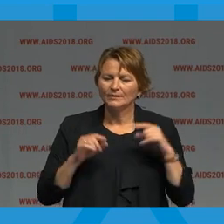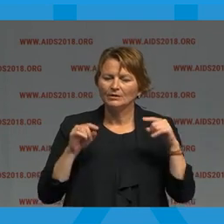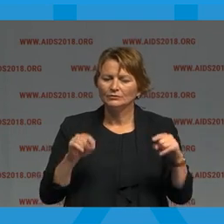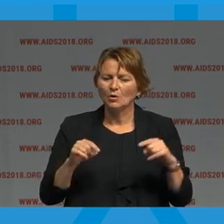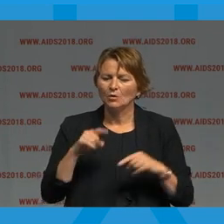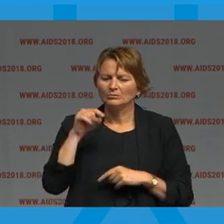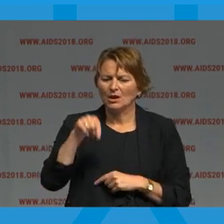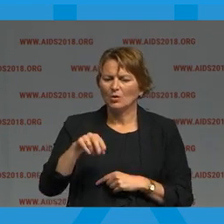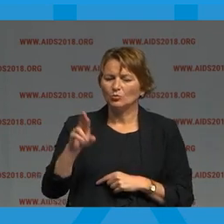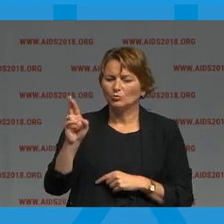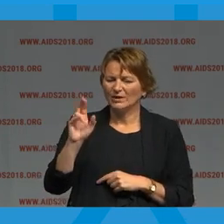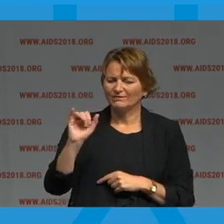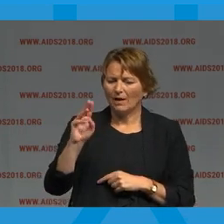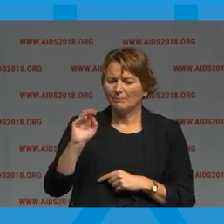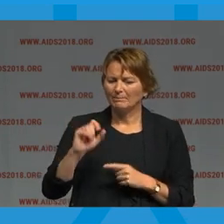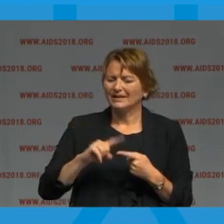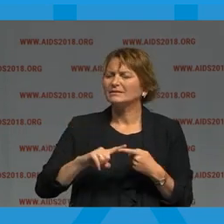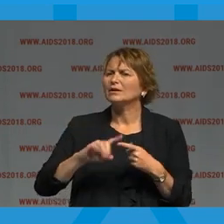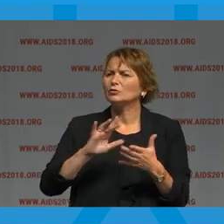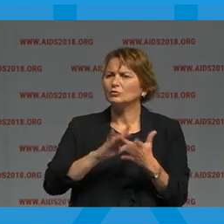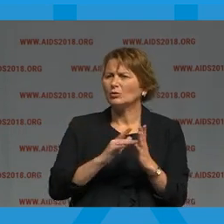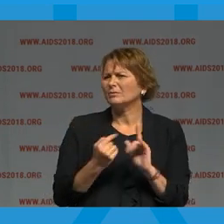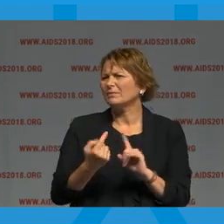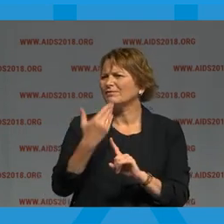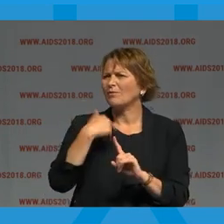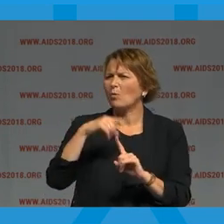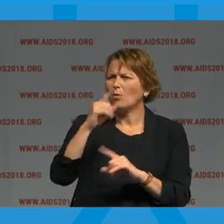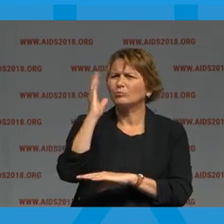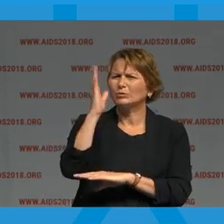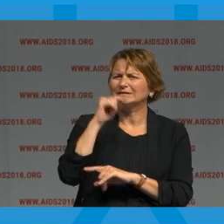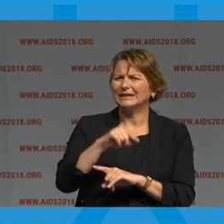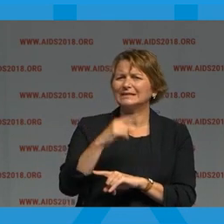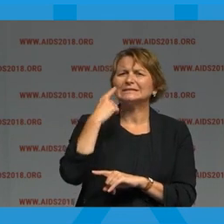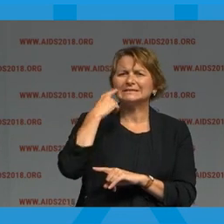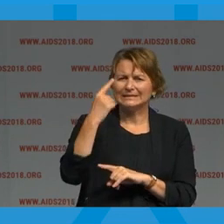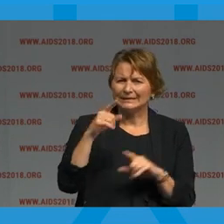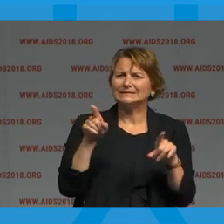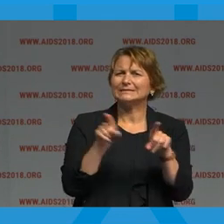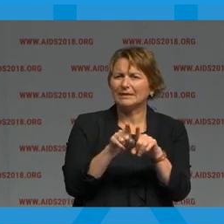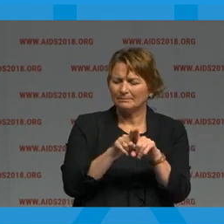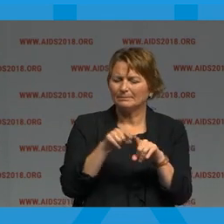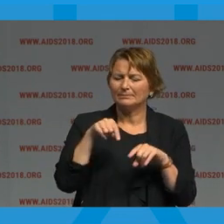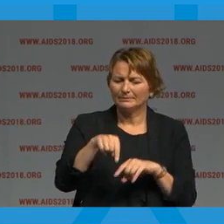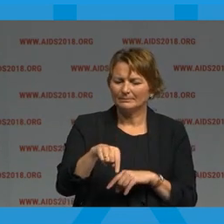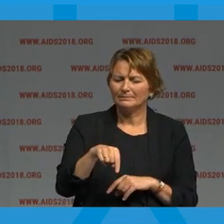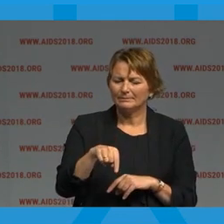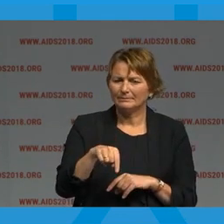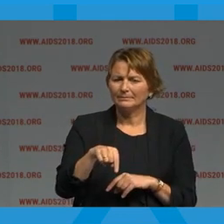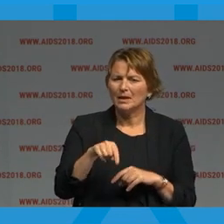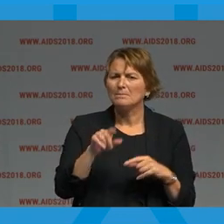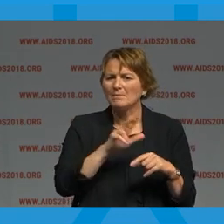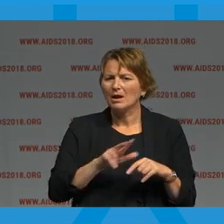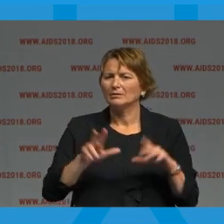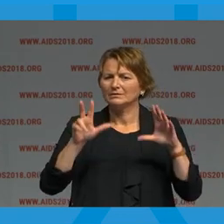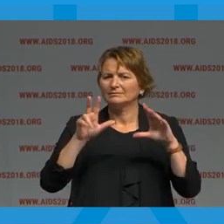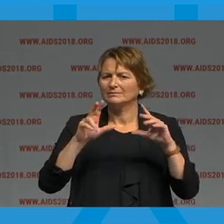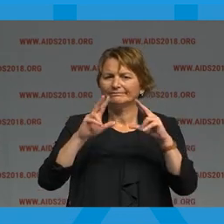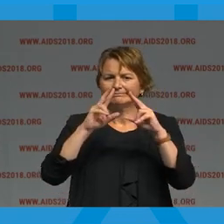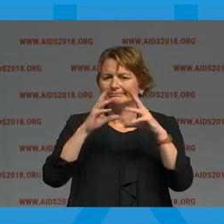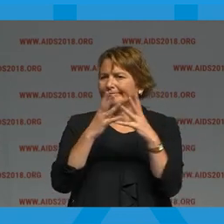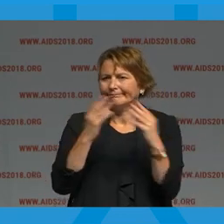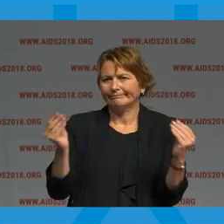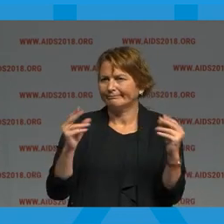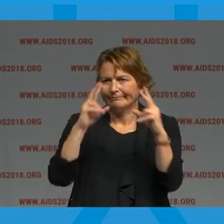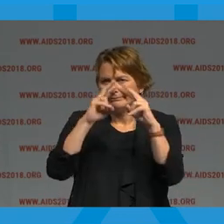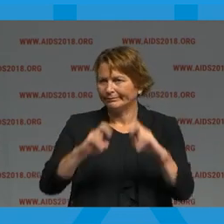as we heard from Dr. Custodio at last CROI, because the C-trough decreased by 80%. So there